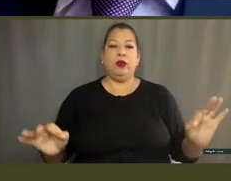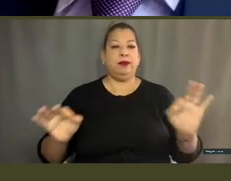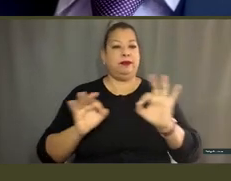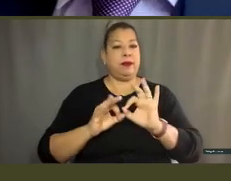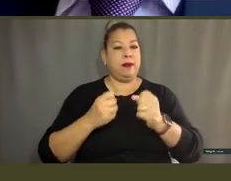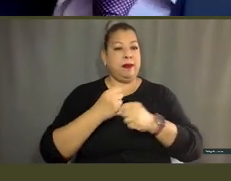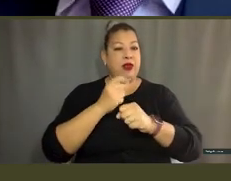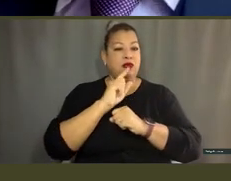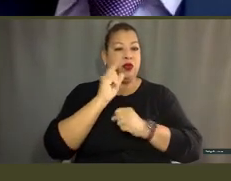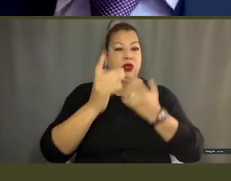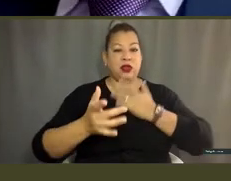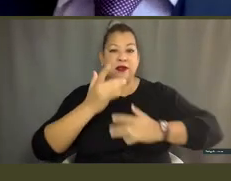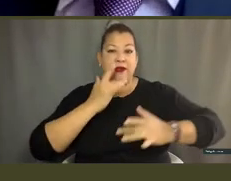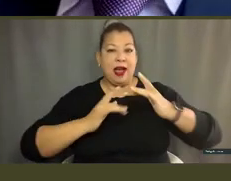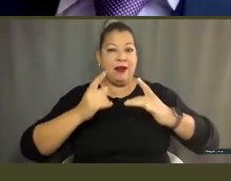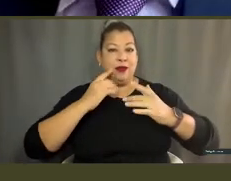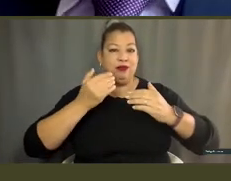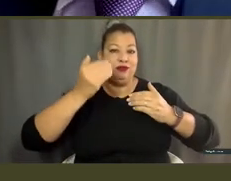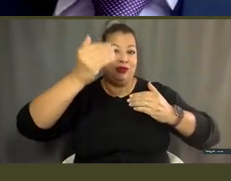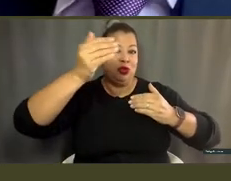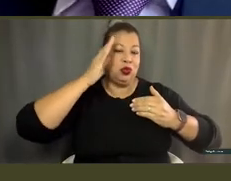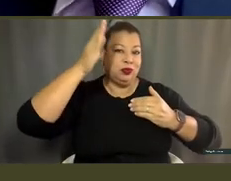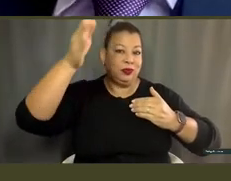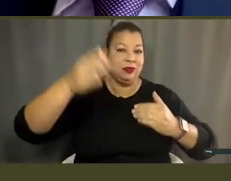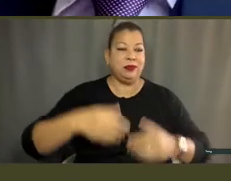the next 100 years and beyond.